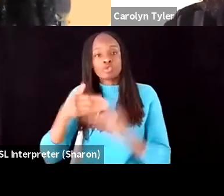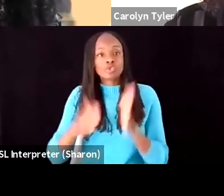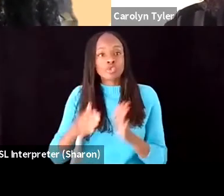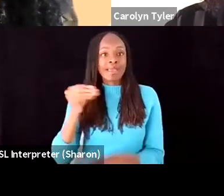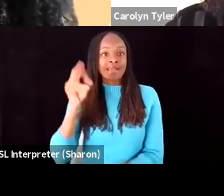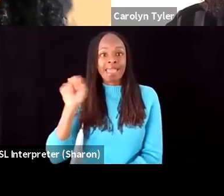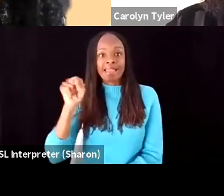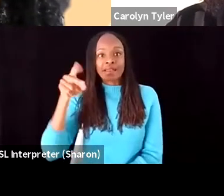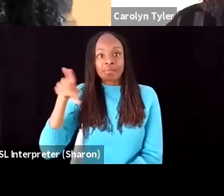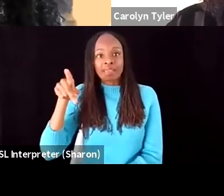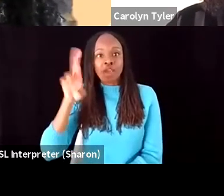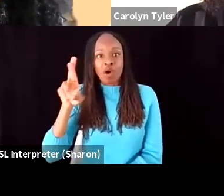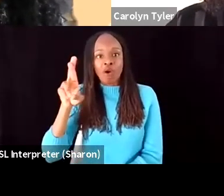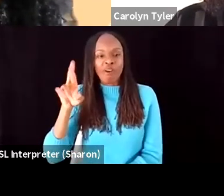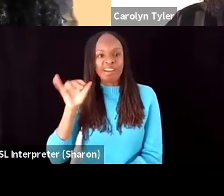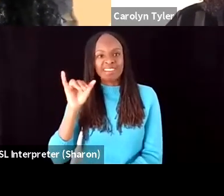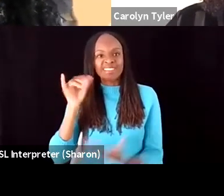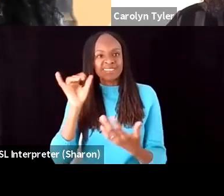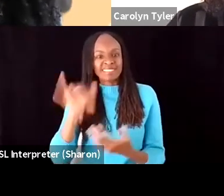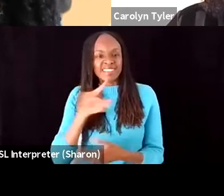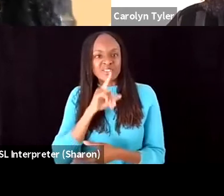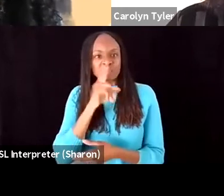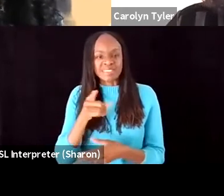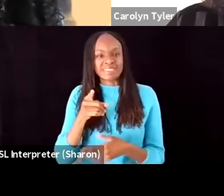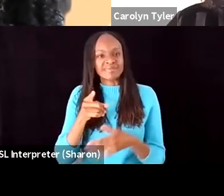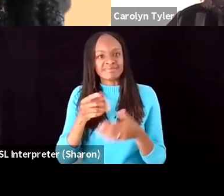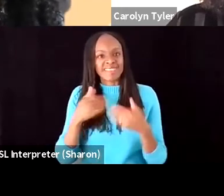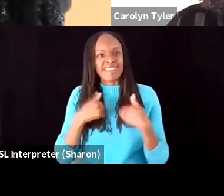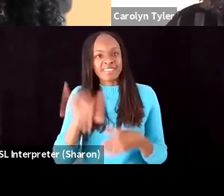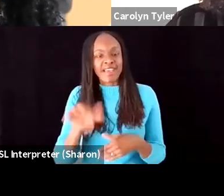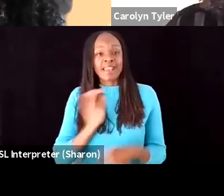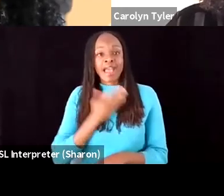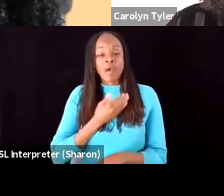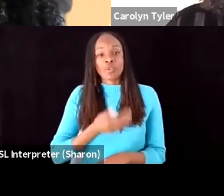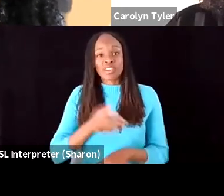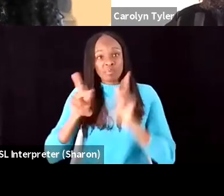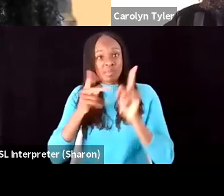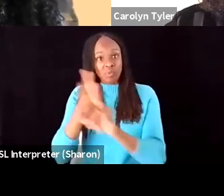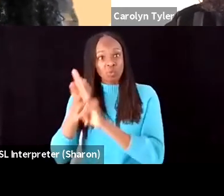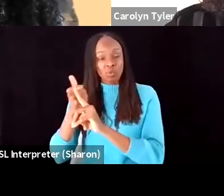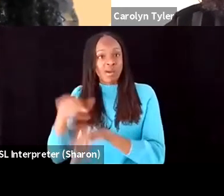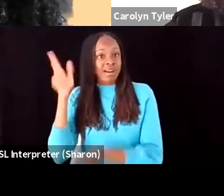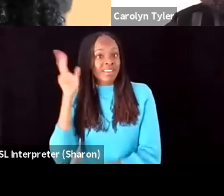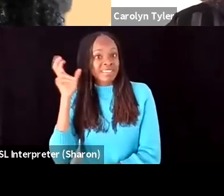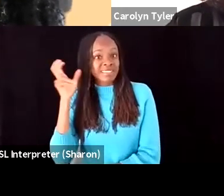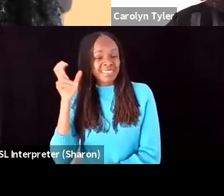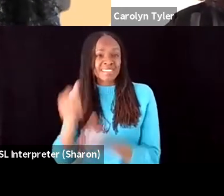know, mothership, has been having. You know, our listener base, like I said, is largely